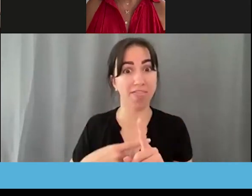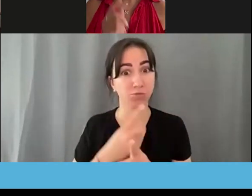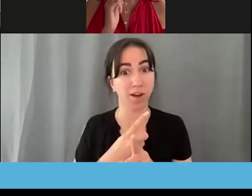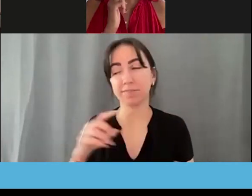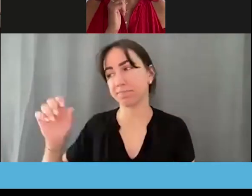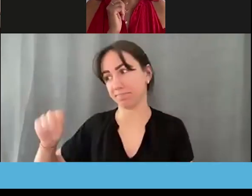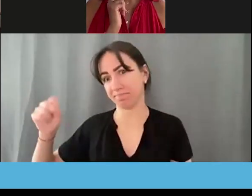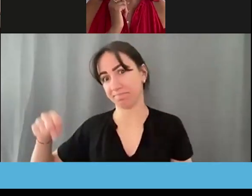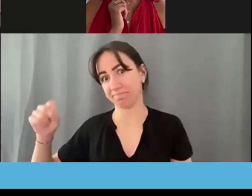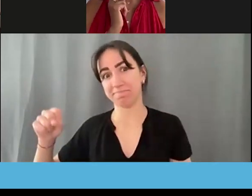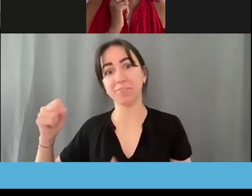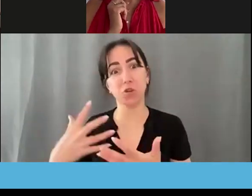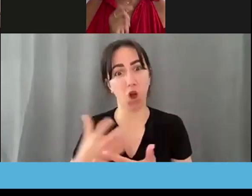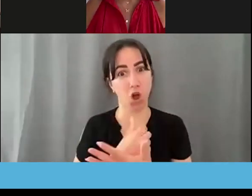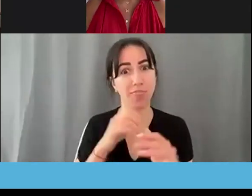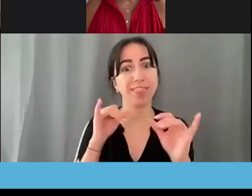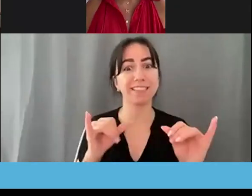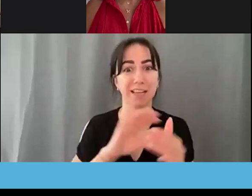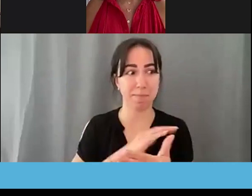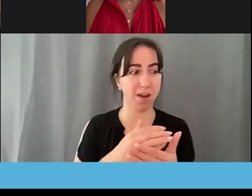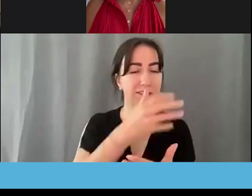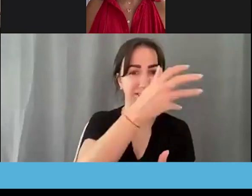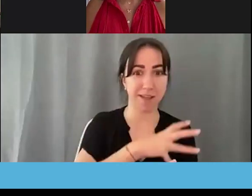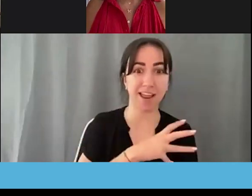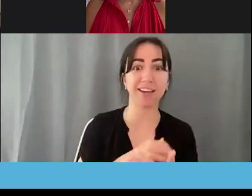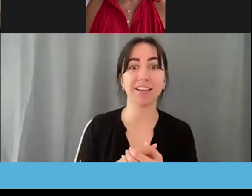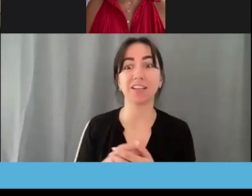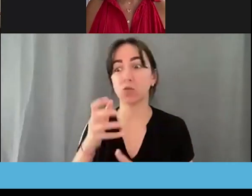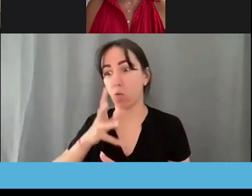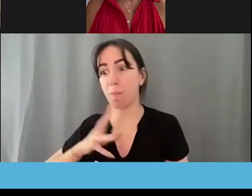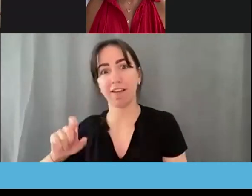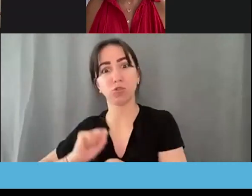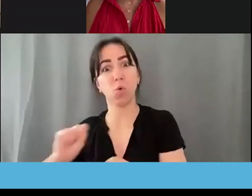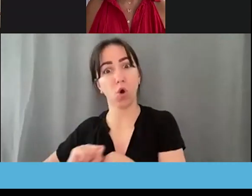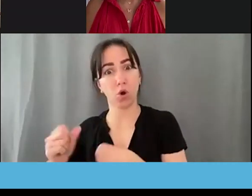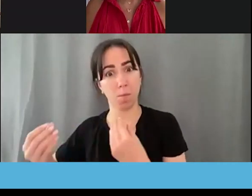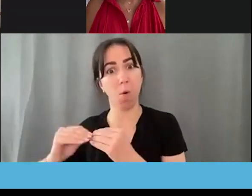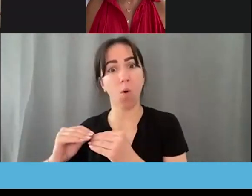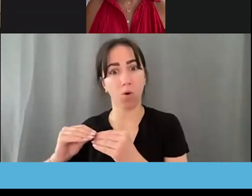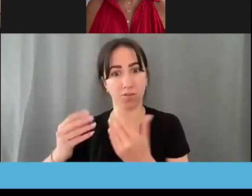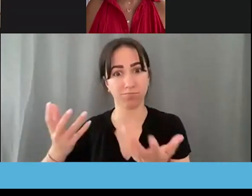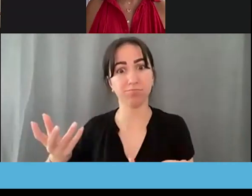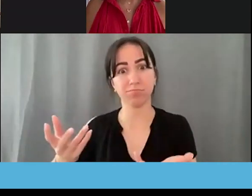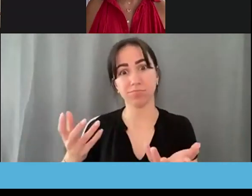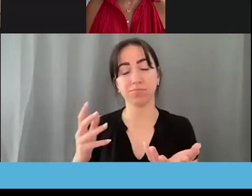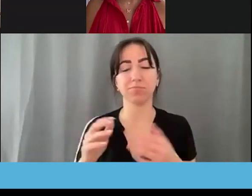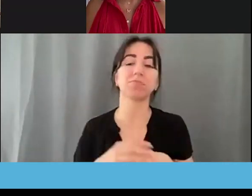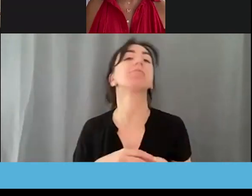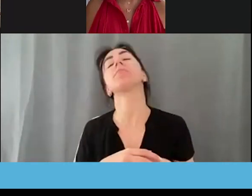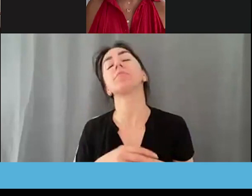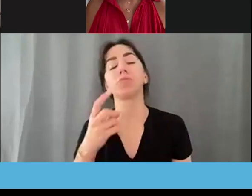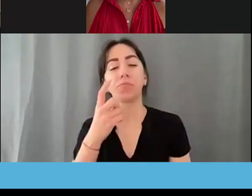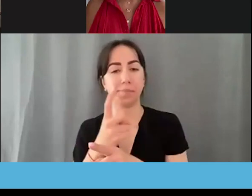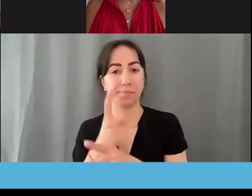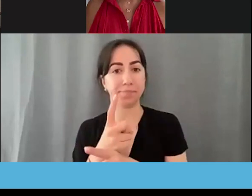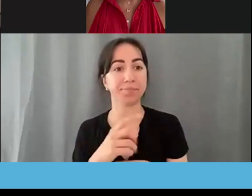Absolutely. A year and 2.5 months for a woman to make the same as a man would make in 1 year. Absolutely.